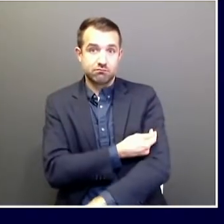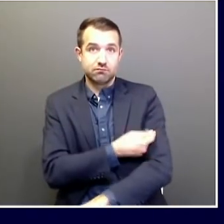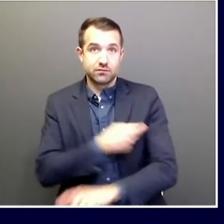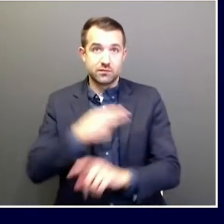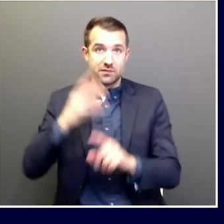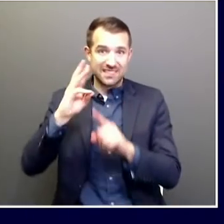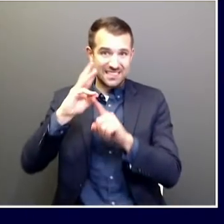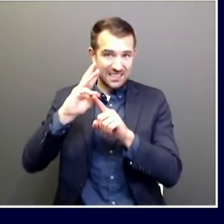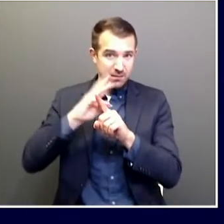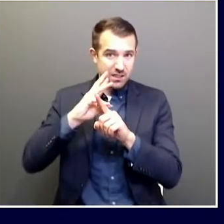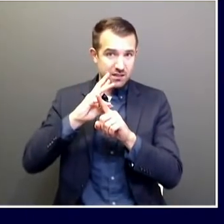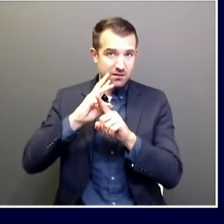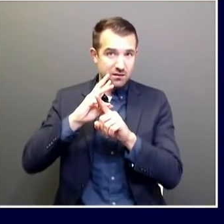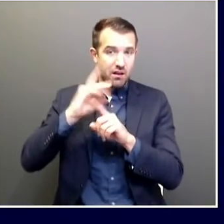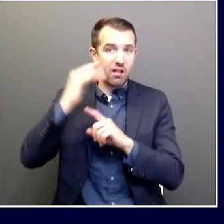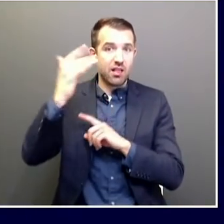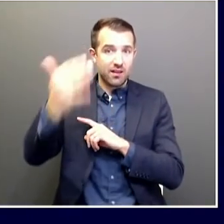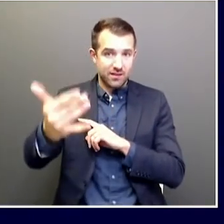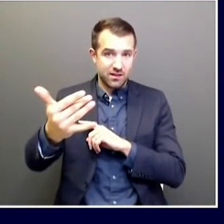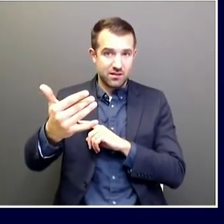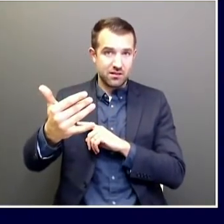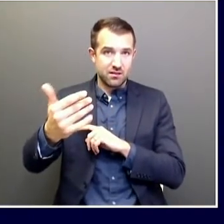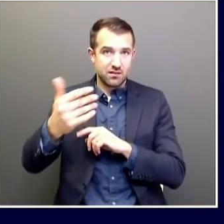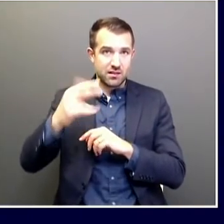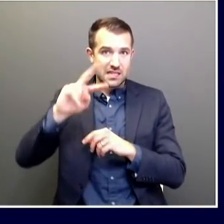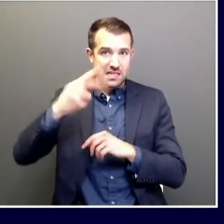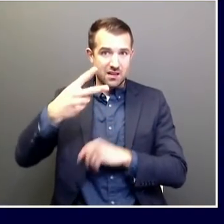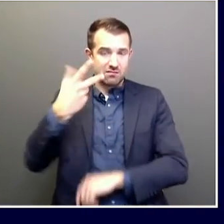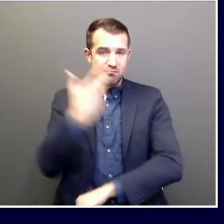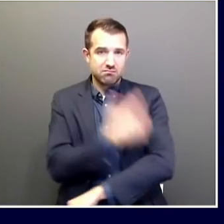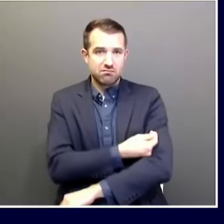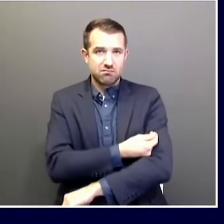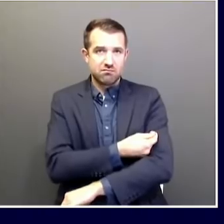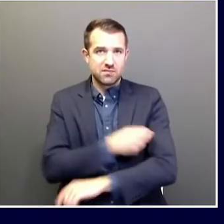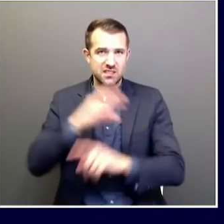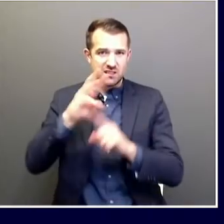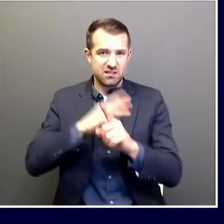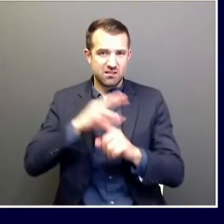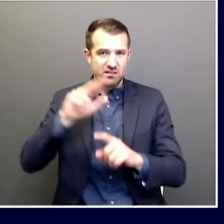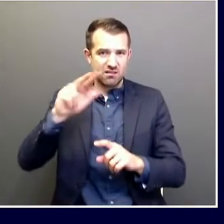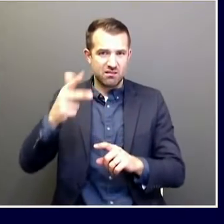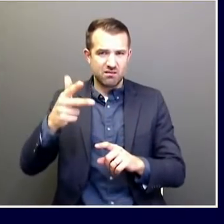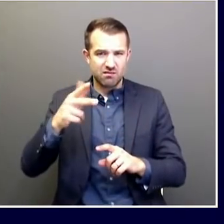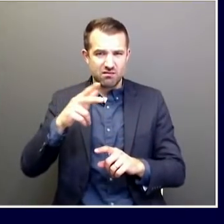they get a third dose 6 months after that, or how does it work with J&J? Amy, the